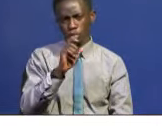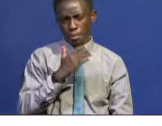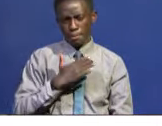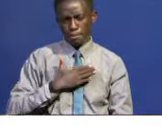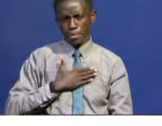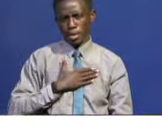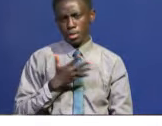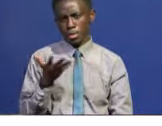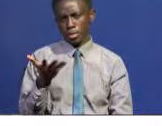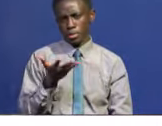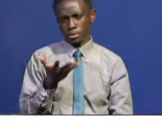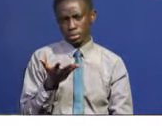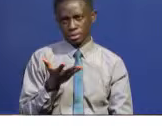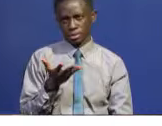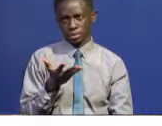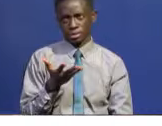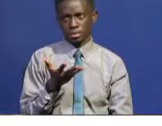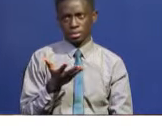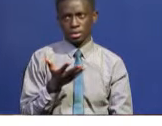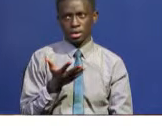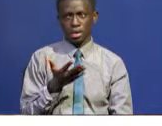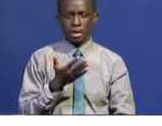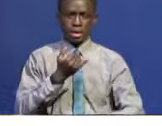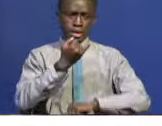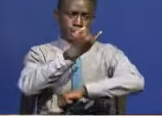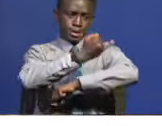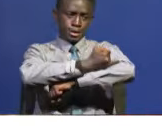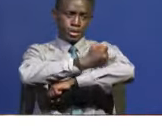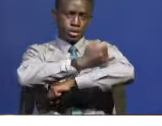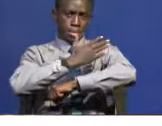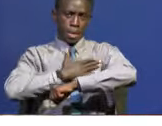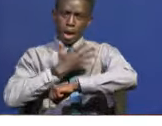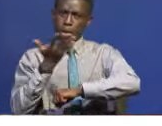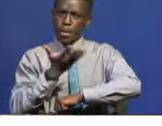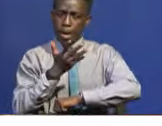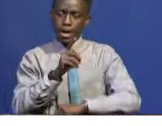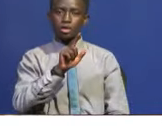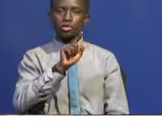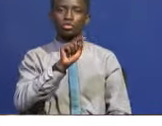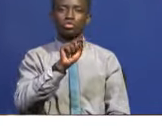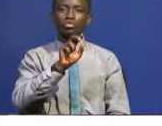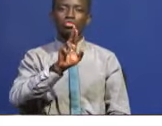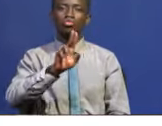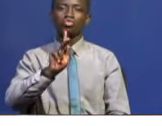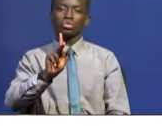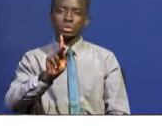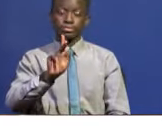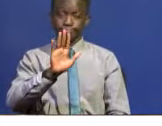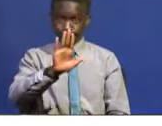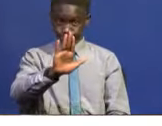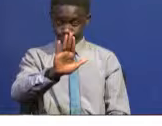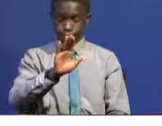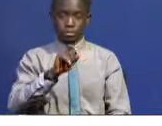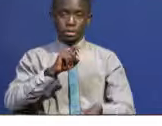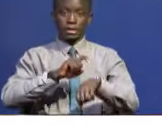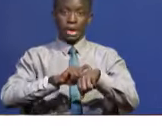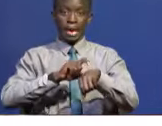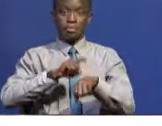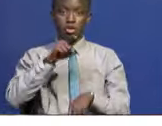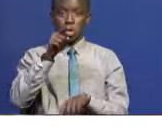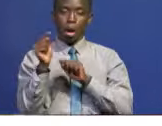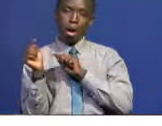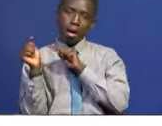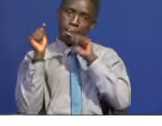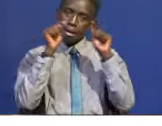about my institution there at TUK. So when you were coming to launch the S block at